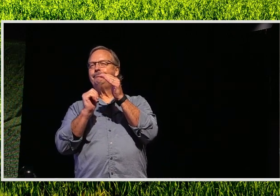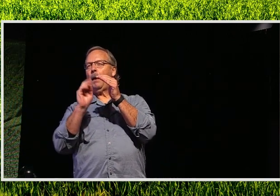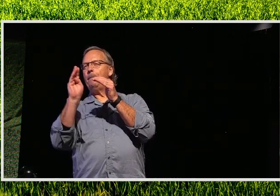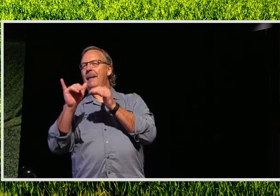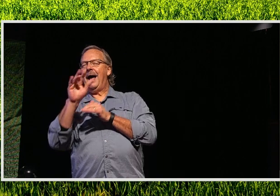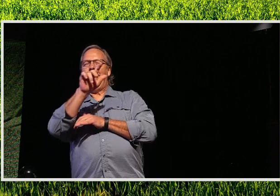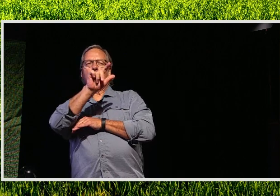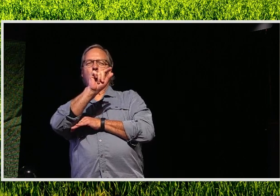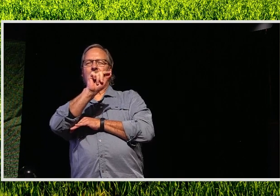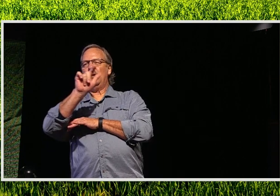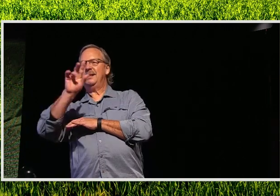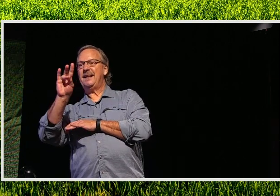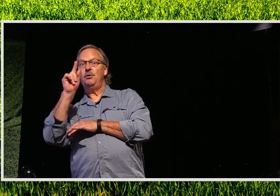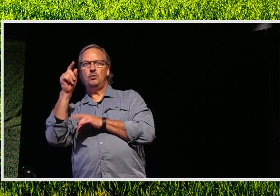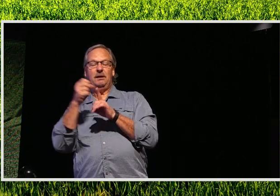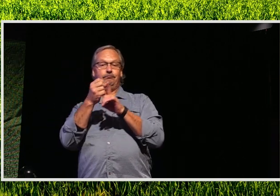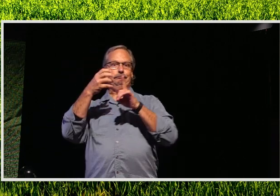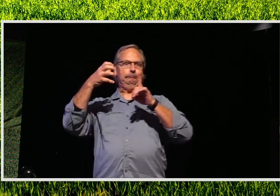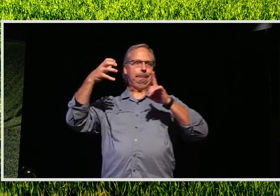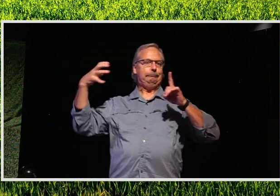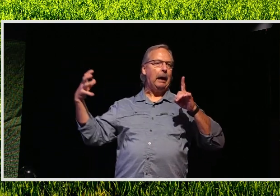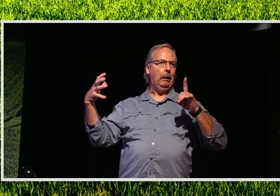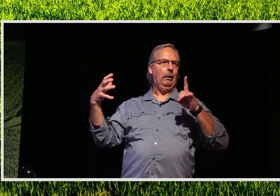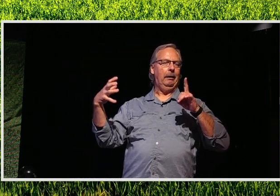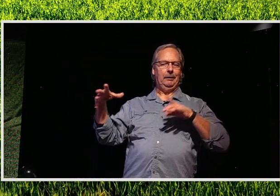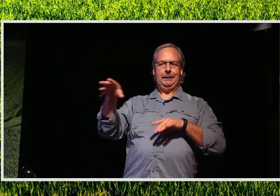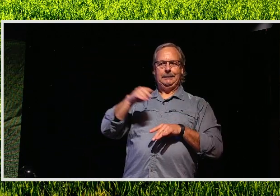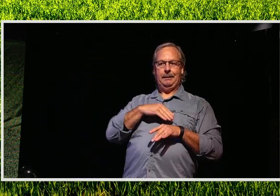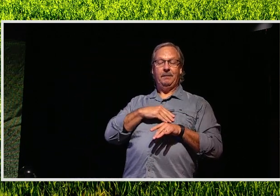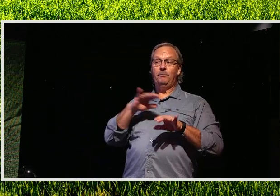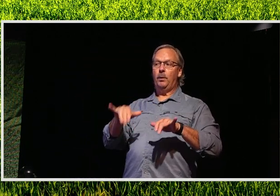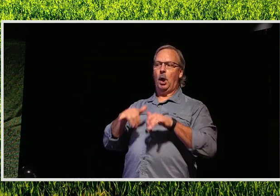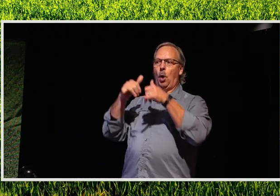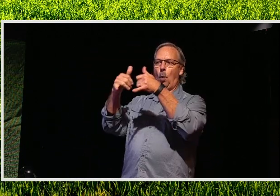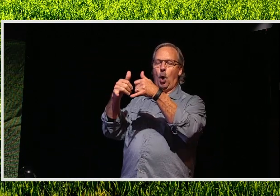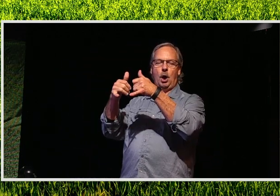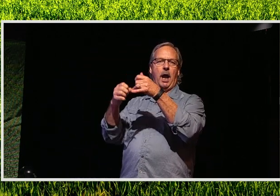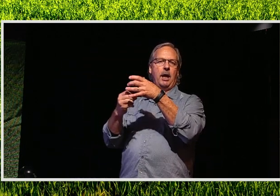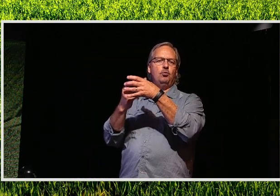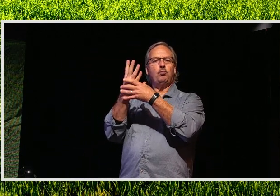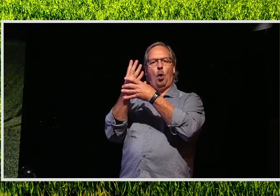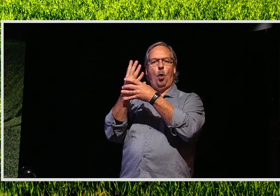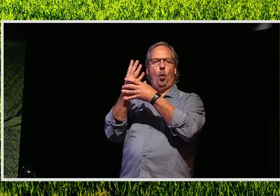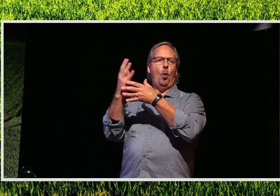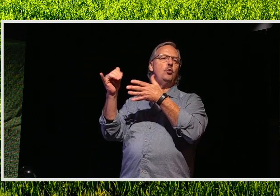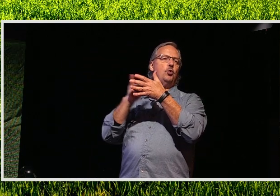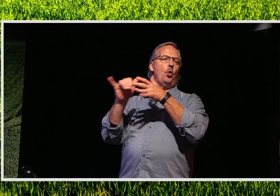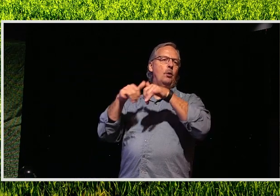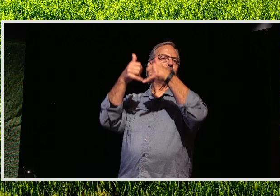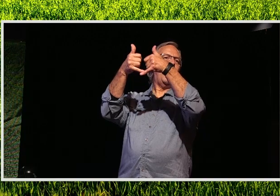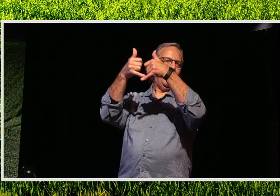the exponential growth expected if we are awarded a Grow New York prize.